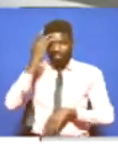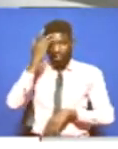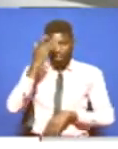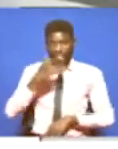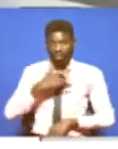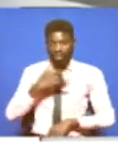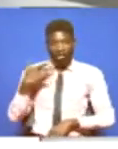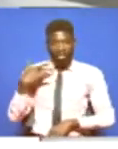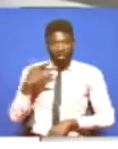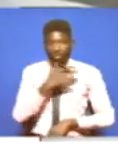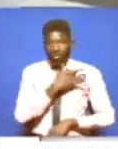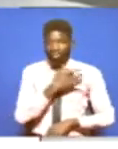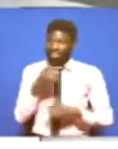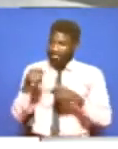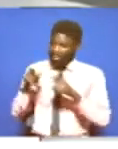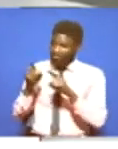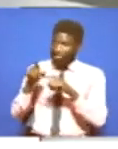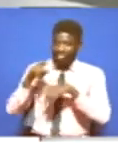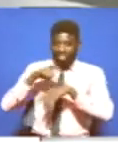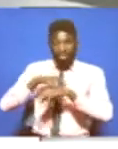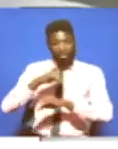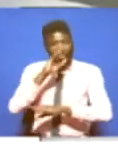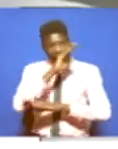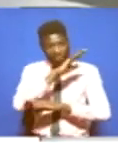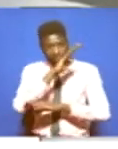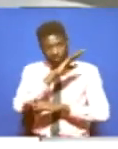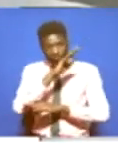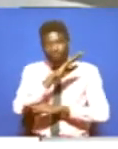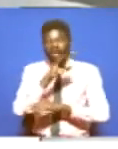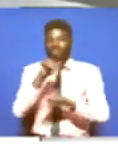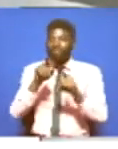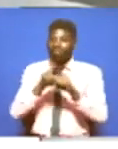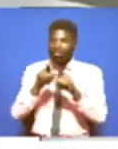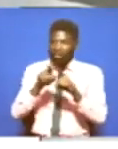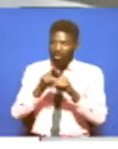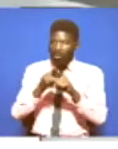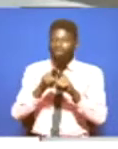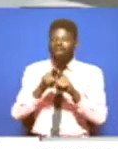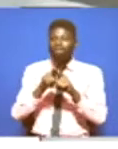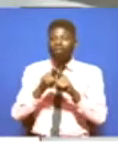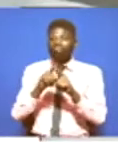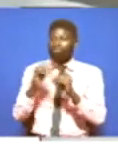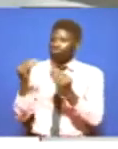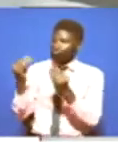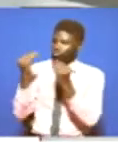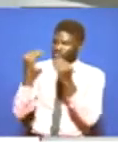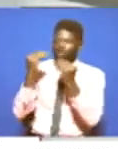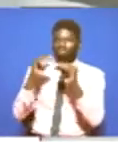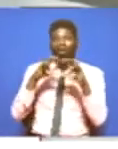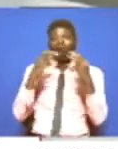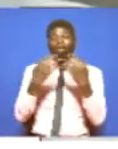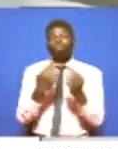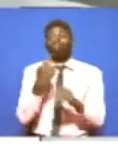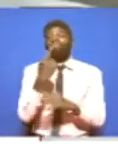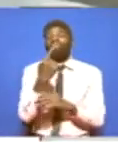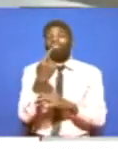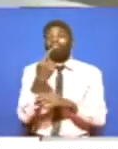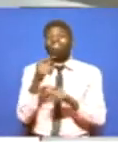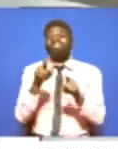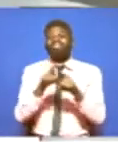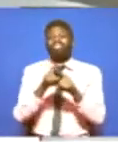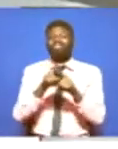admit me every afternoon for standard one to practice what I would do maybe 2 years